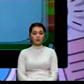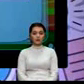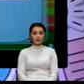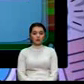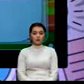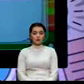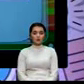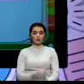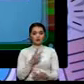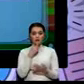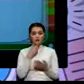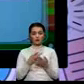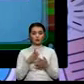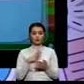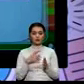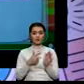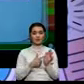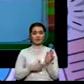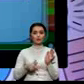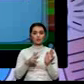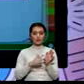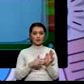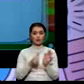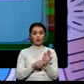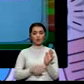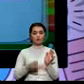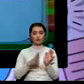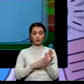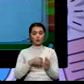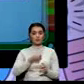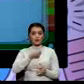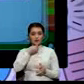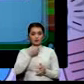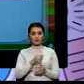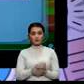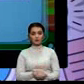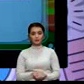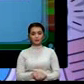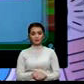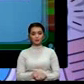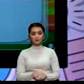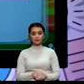Bundan ko'rinib turibdiki, 78 69 dan katta.